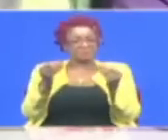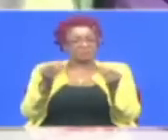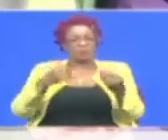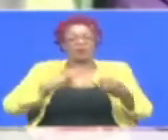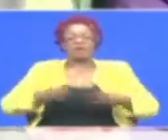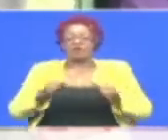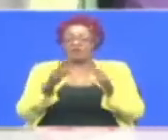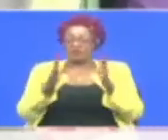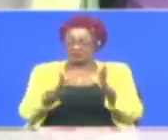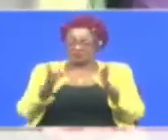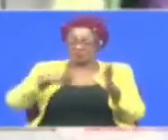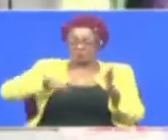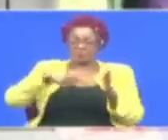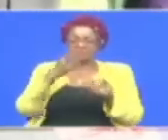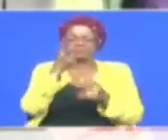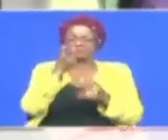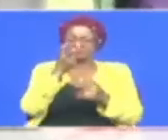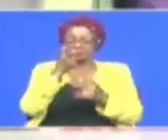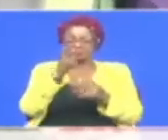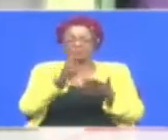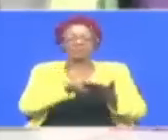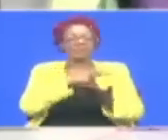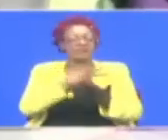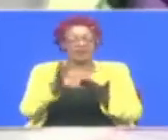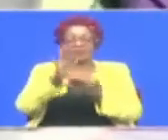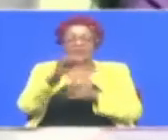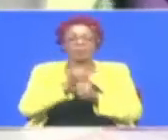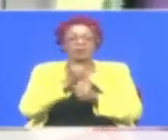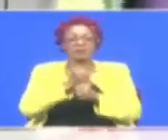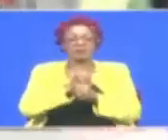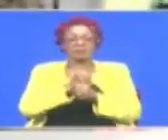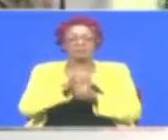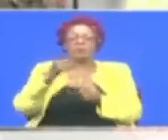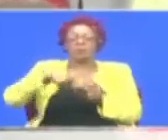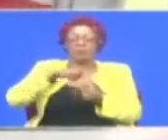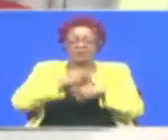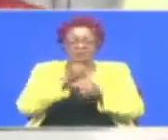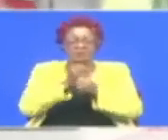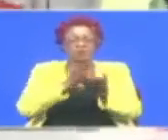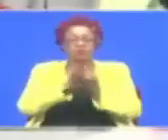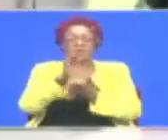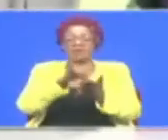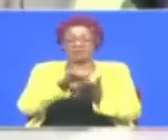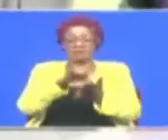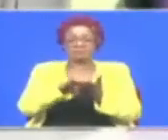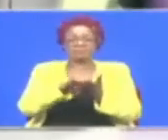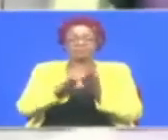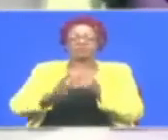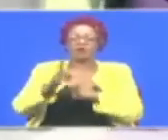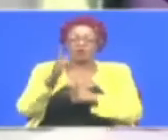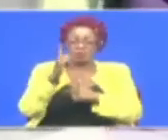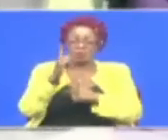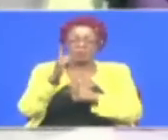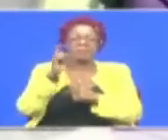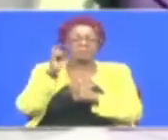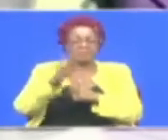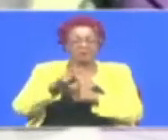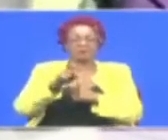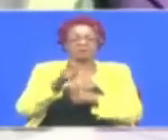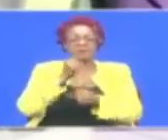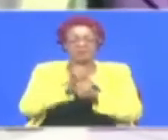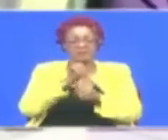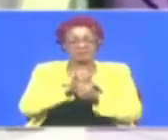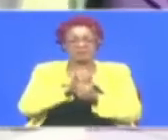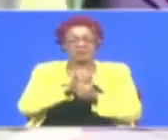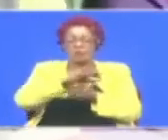officers we suspect failed in their duty to do this. We will ensure that the law takes its course and we bring